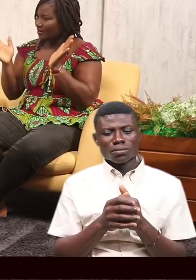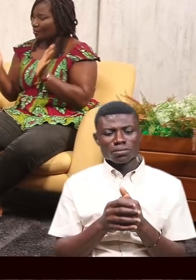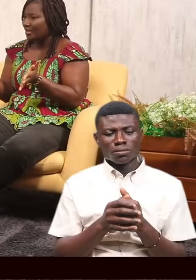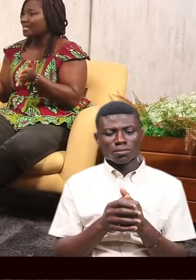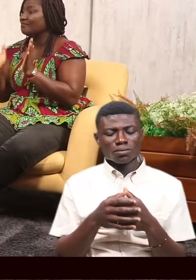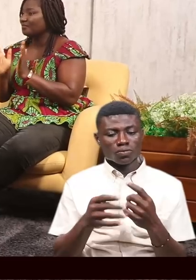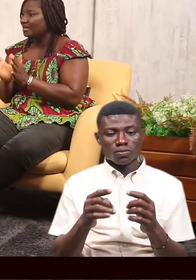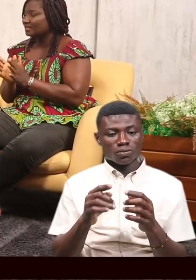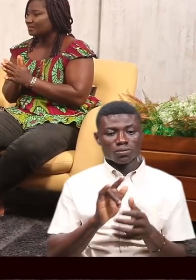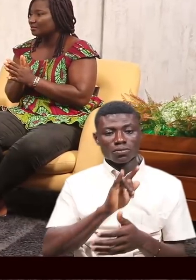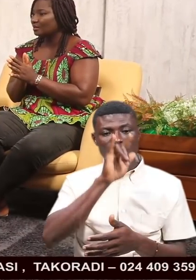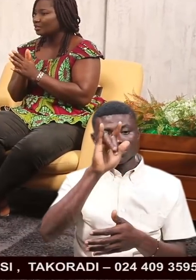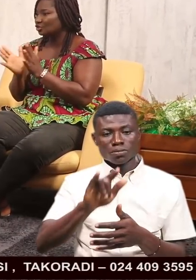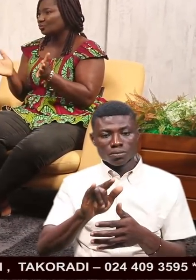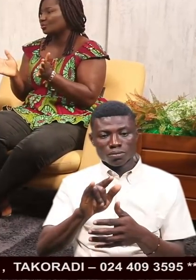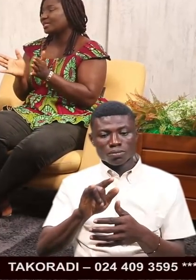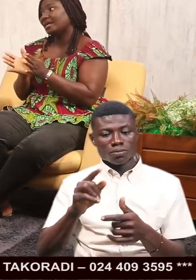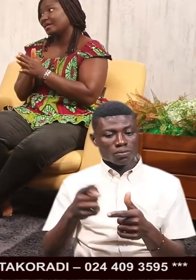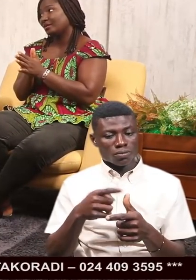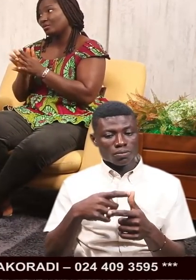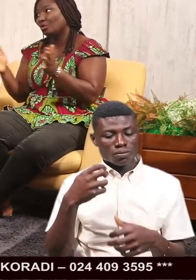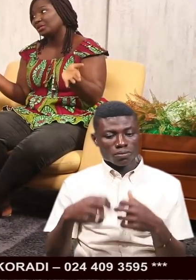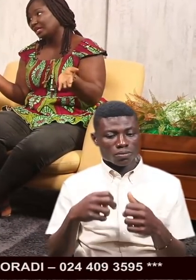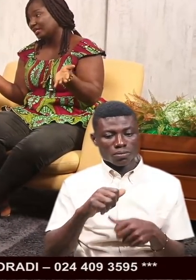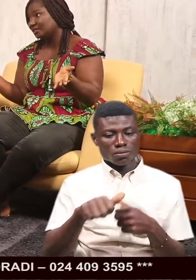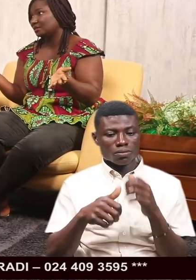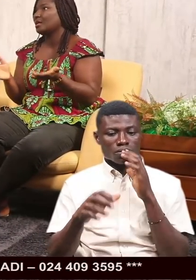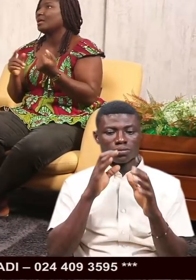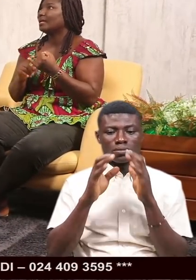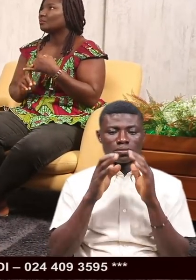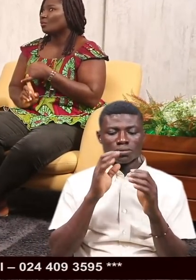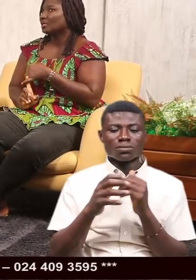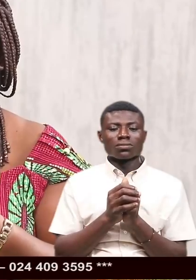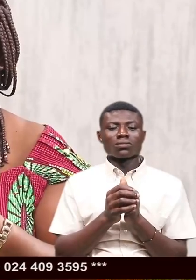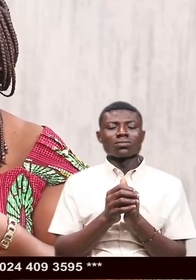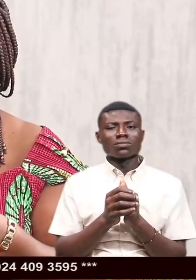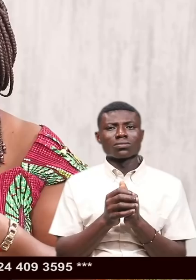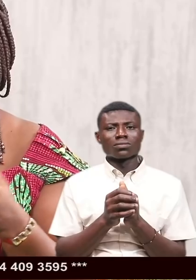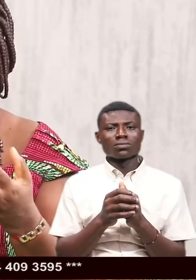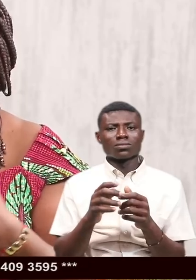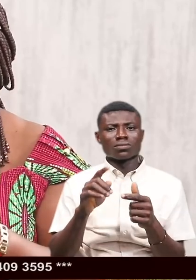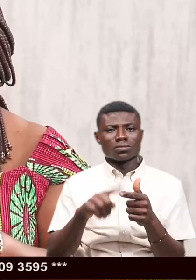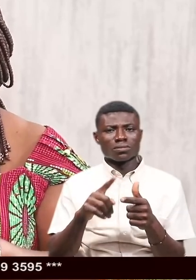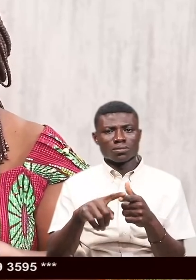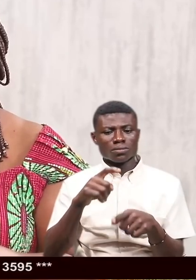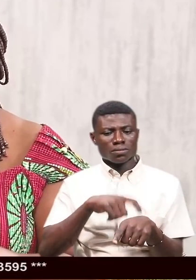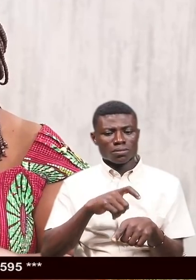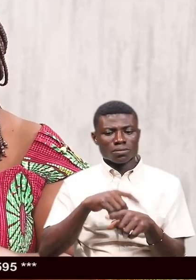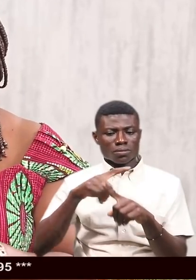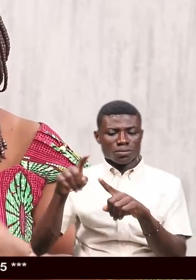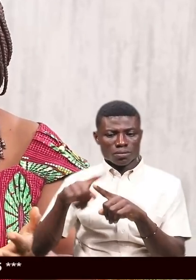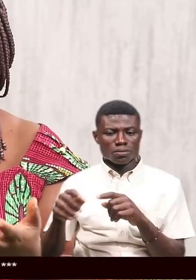fi Ghana koye ye first issue na ye communication and one so ye time difference